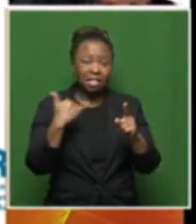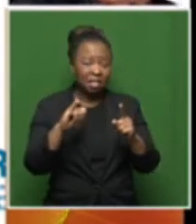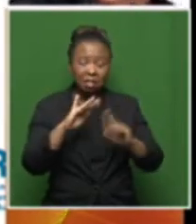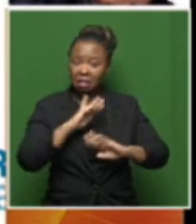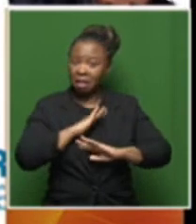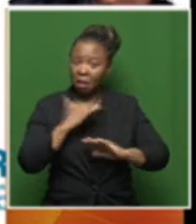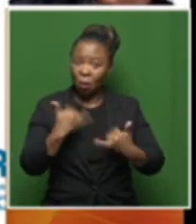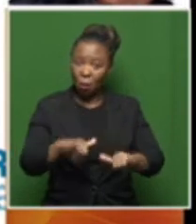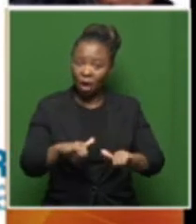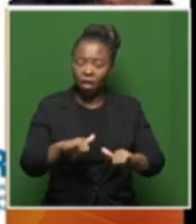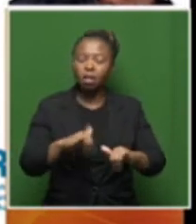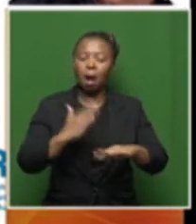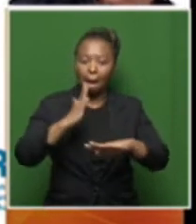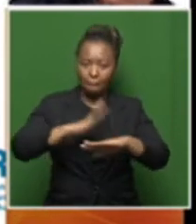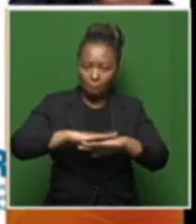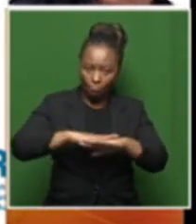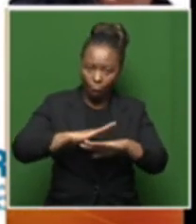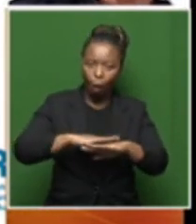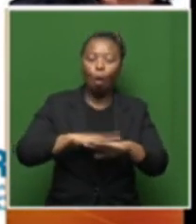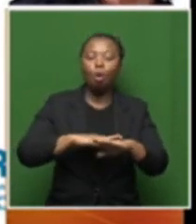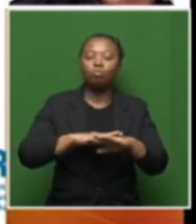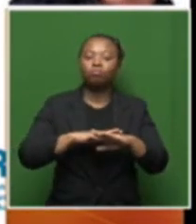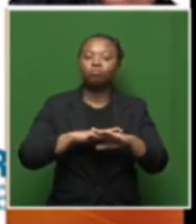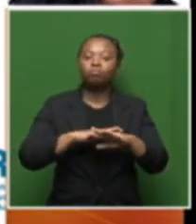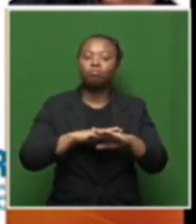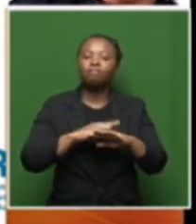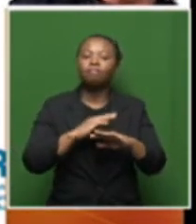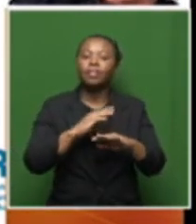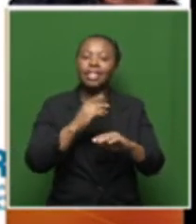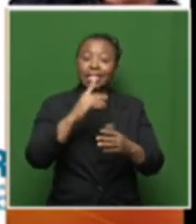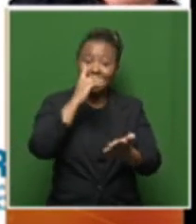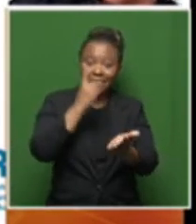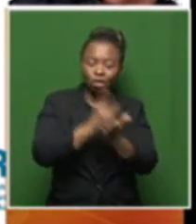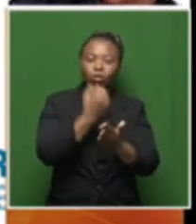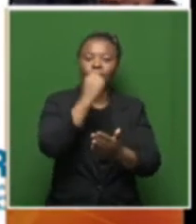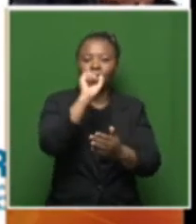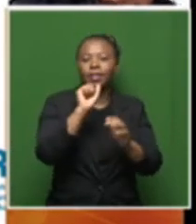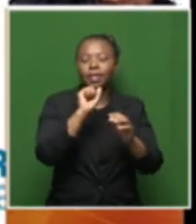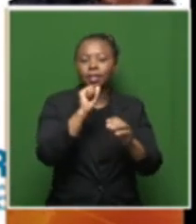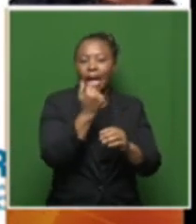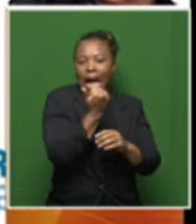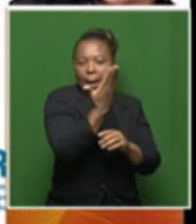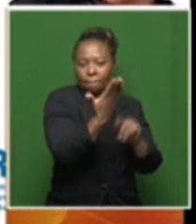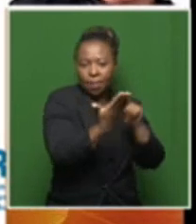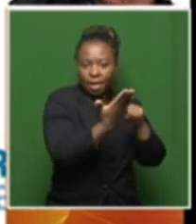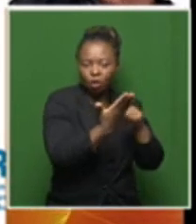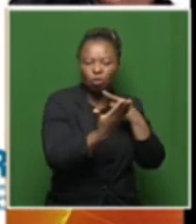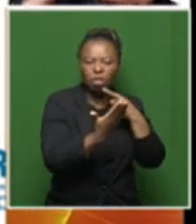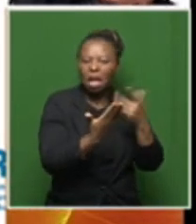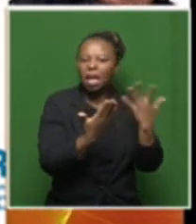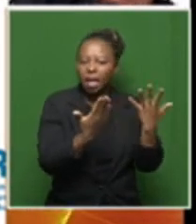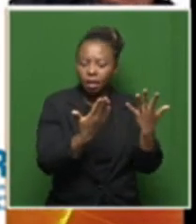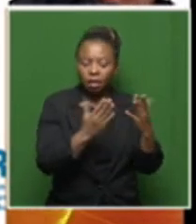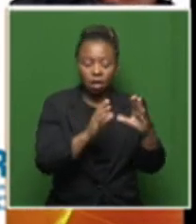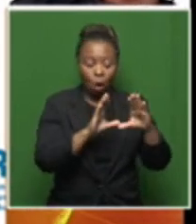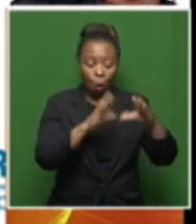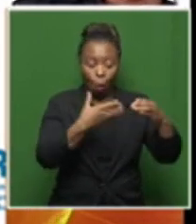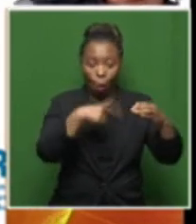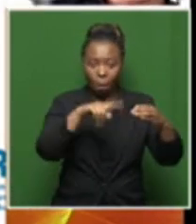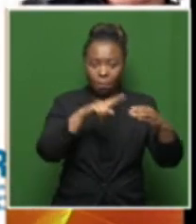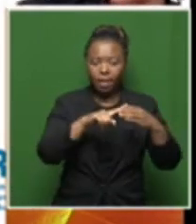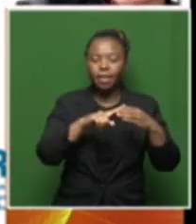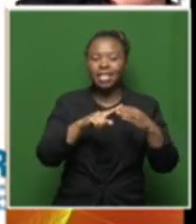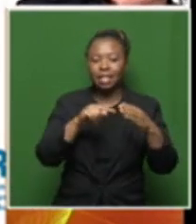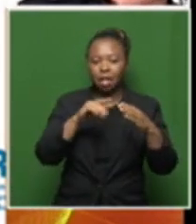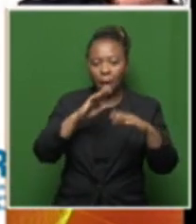outcome, there's a further step that enables them to appeal the decision through the Minister of Health, who puts together a committee that would then